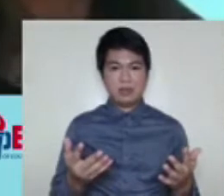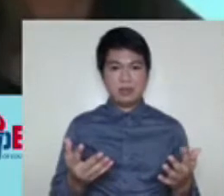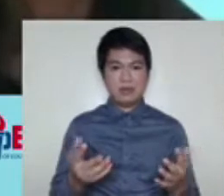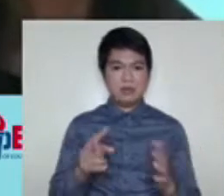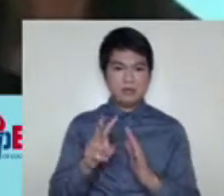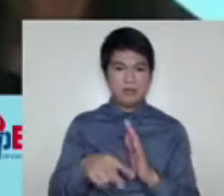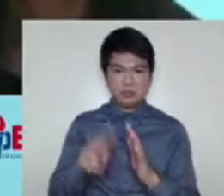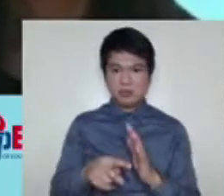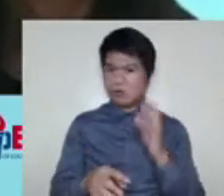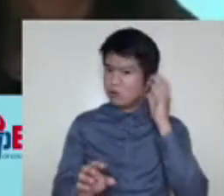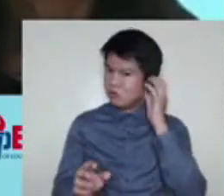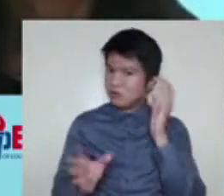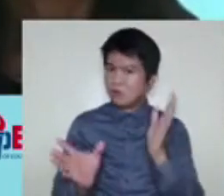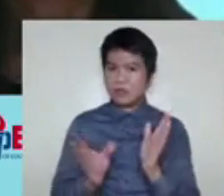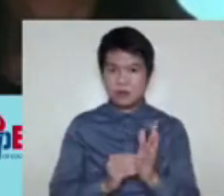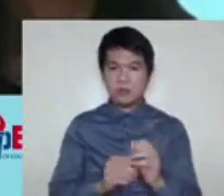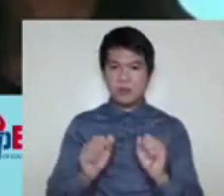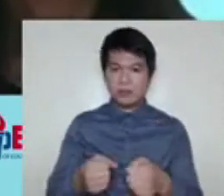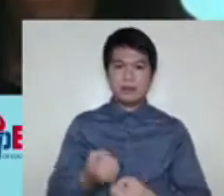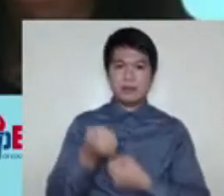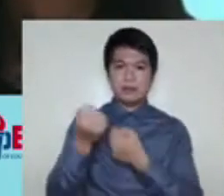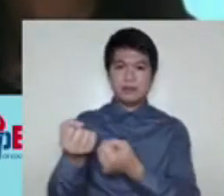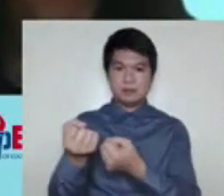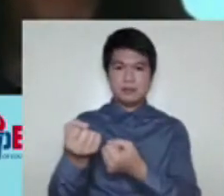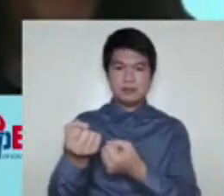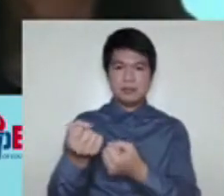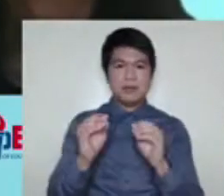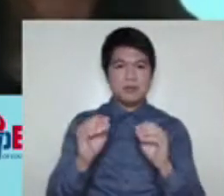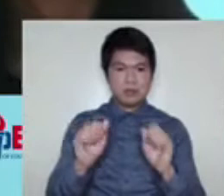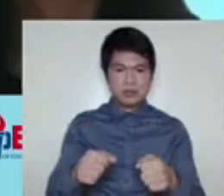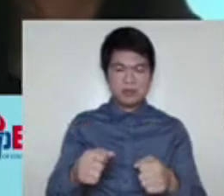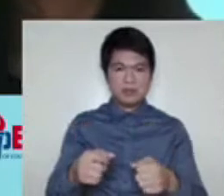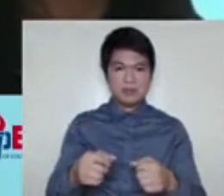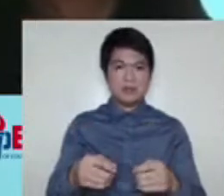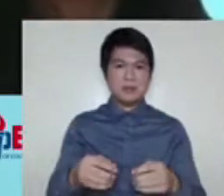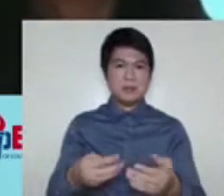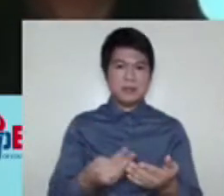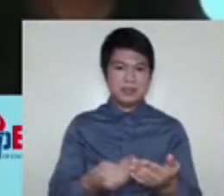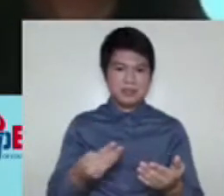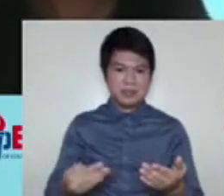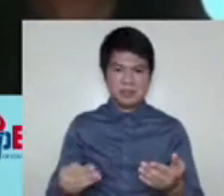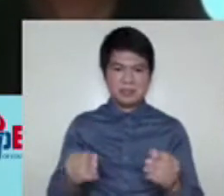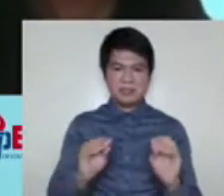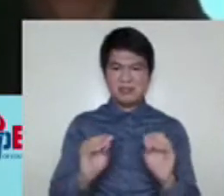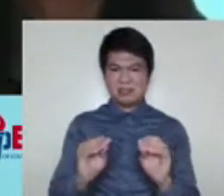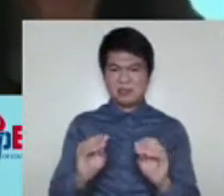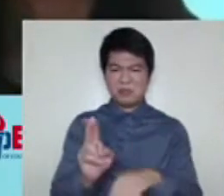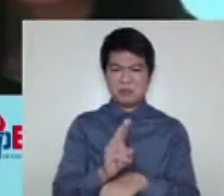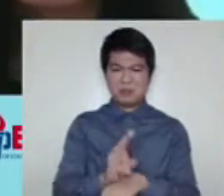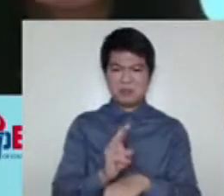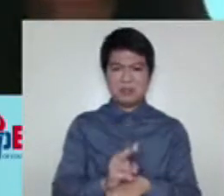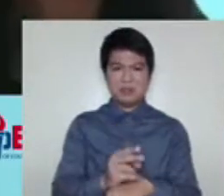an annotated teaching material that shows the impact of regularly reviewing one's